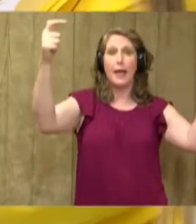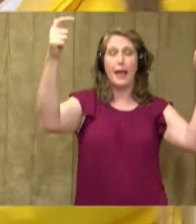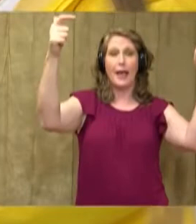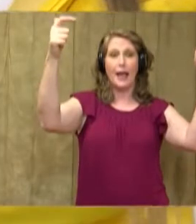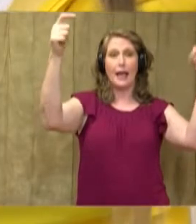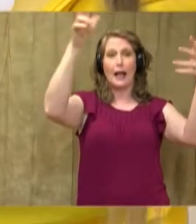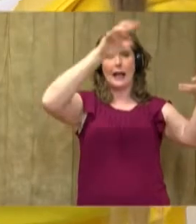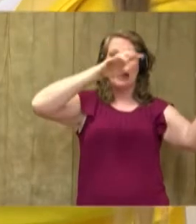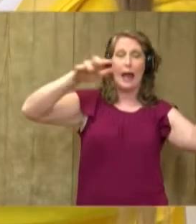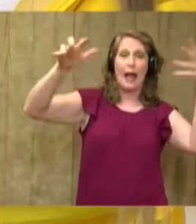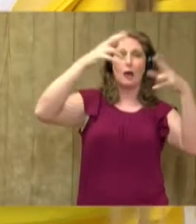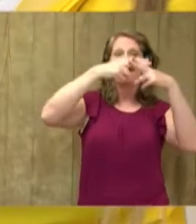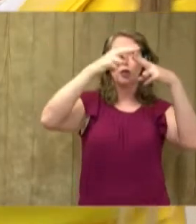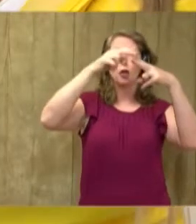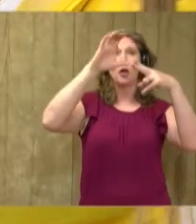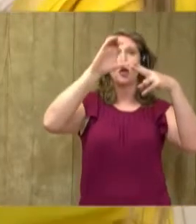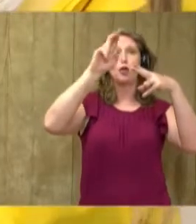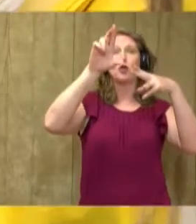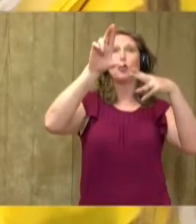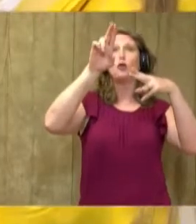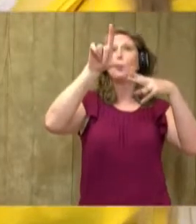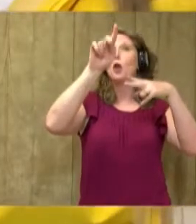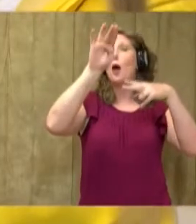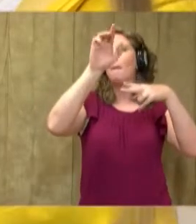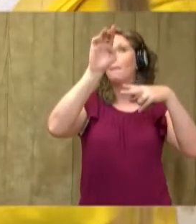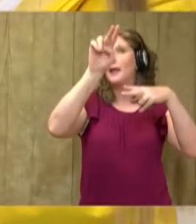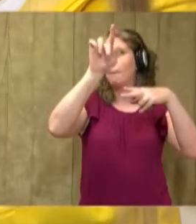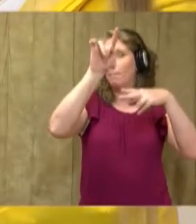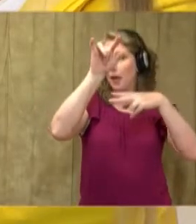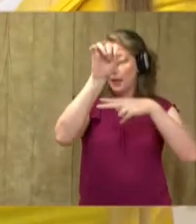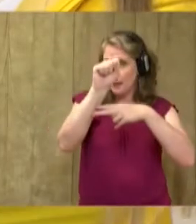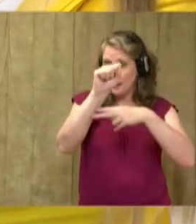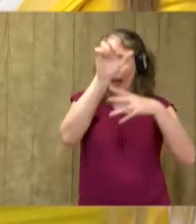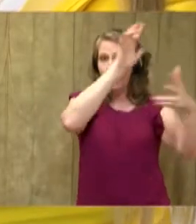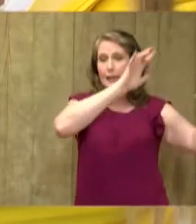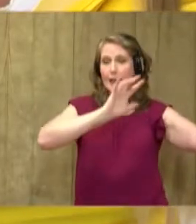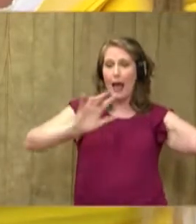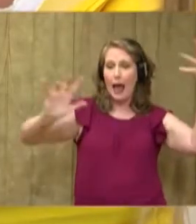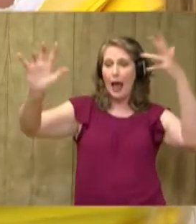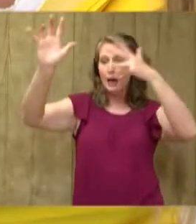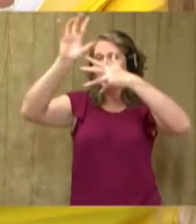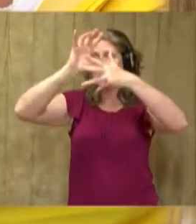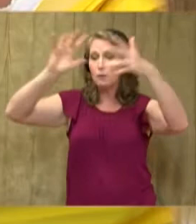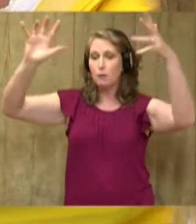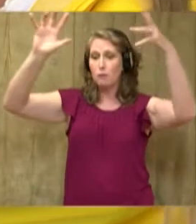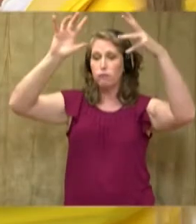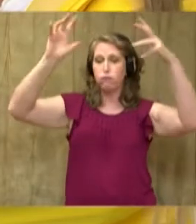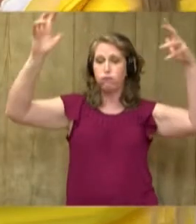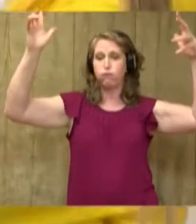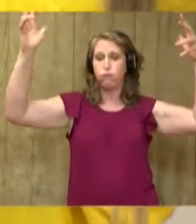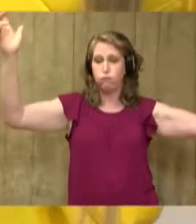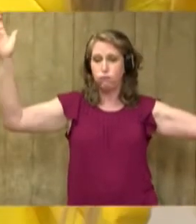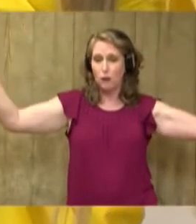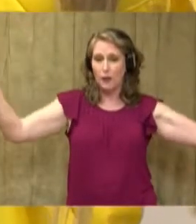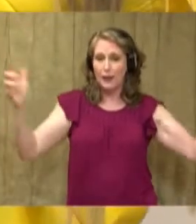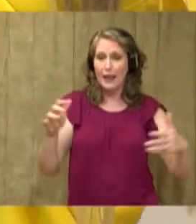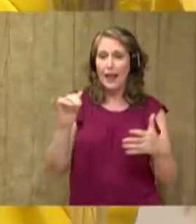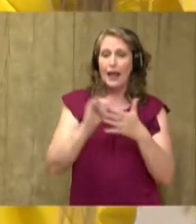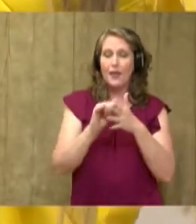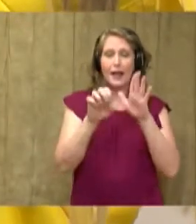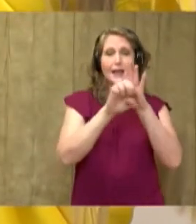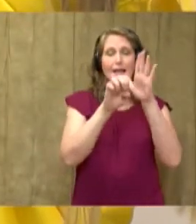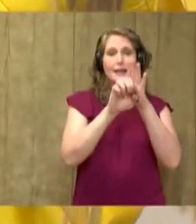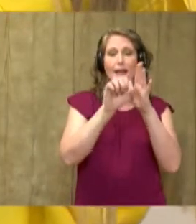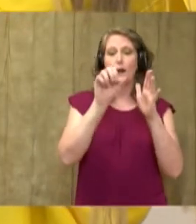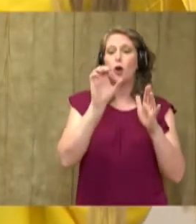word, cumulonimbus, that's a type of cloud, cumulonimbus clouds are formed. Okay, that's a type. So this is an example